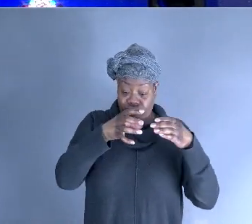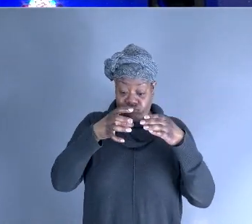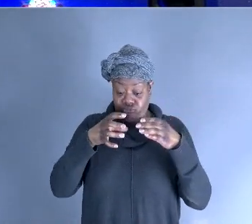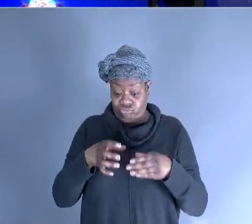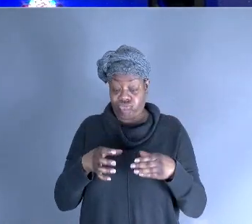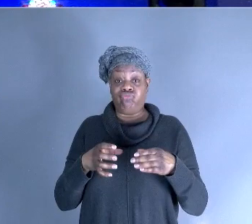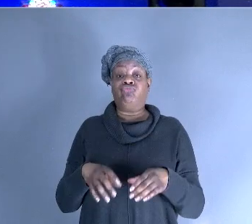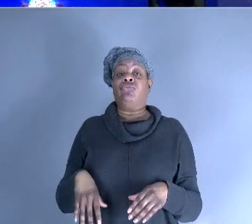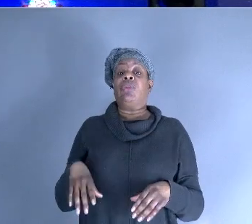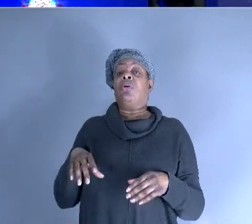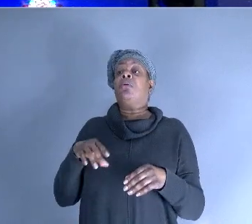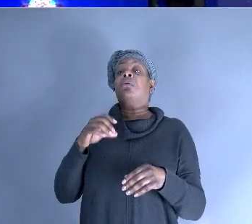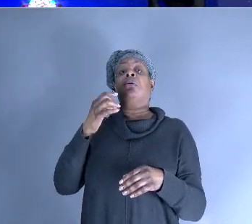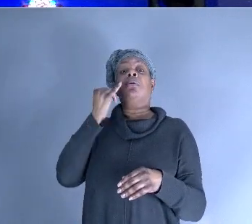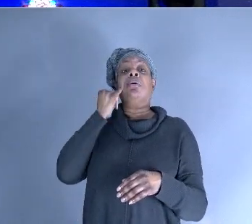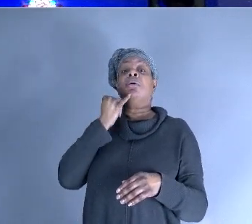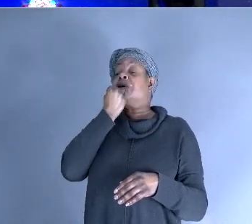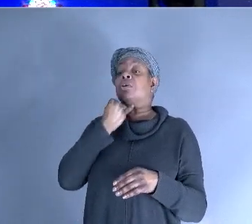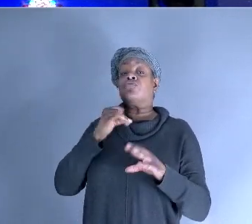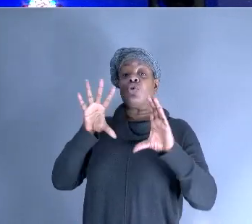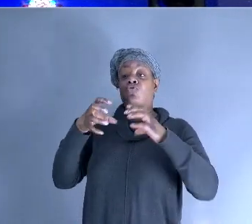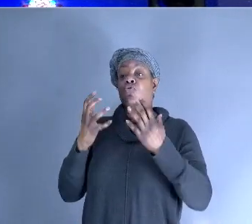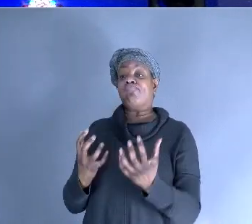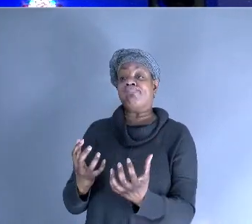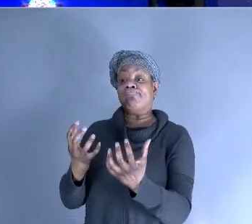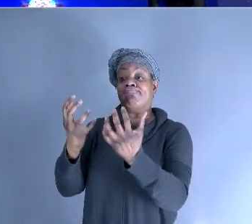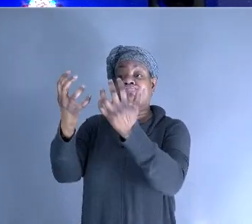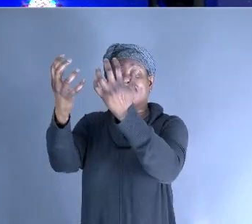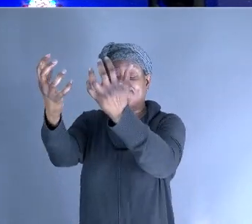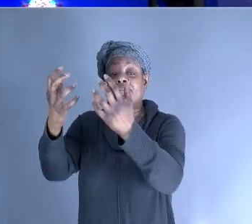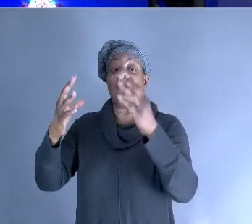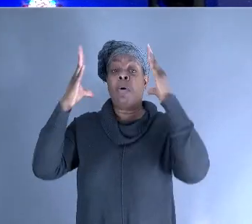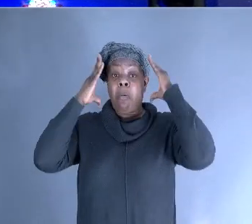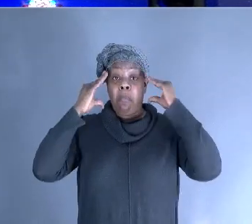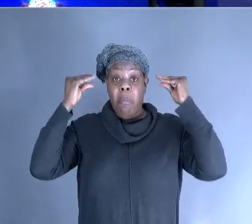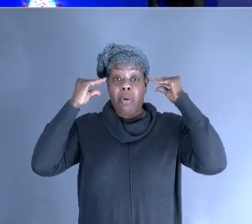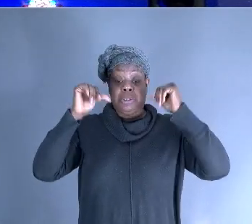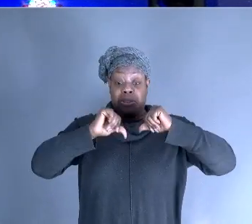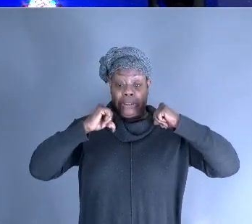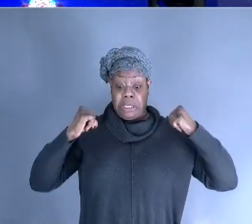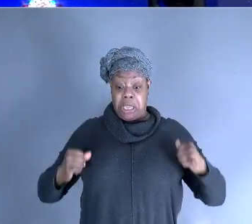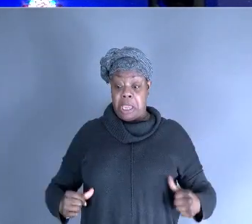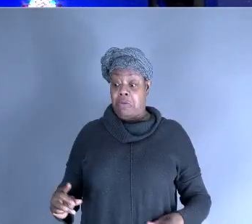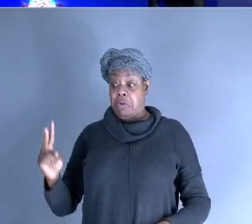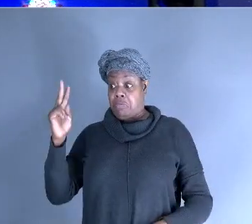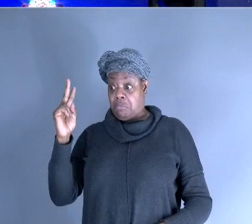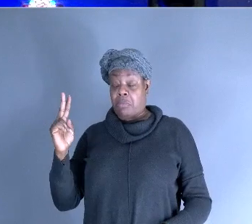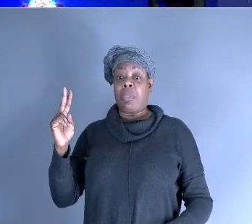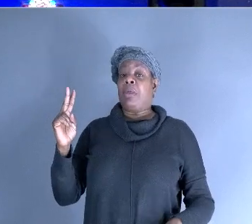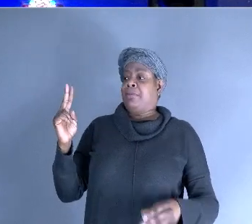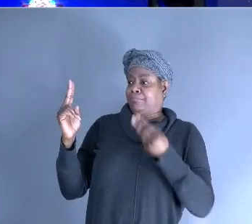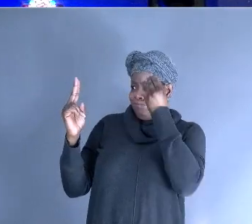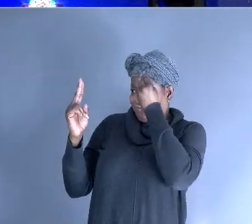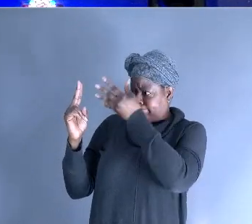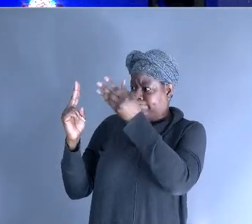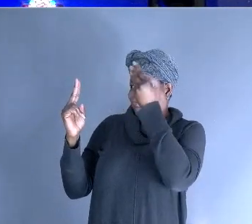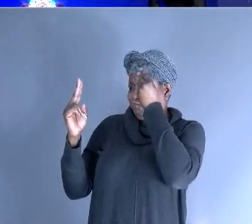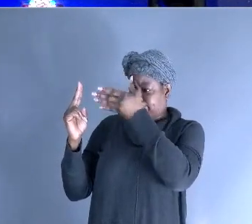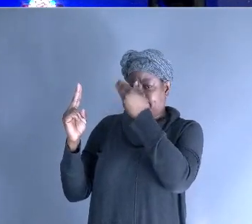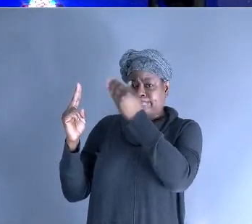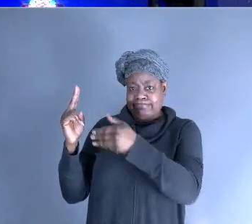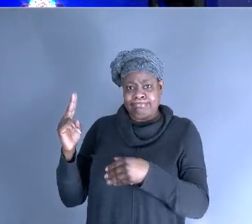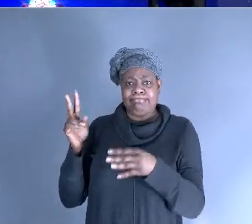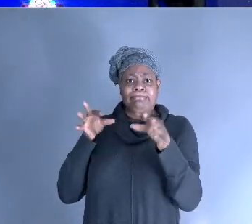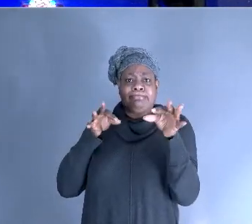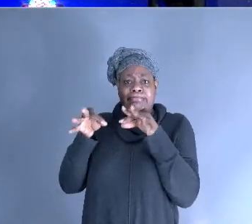Israelite community at Kadesh in the desert of Paran. There they reported to them and the whole assembly and showed them the fruit of the land.